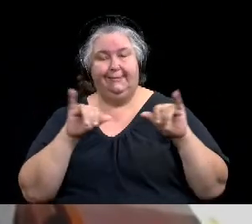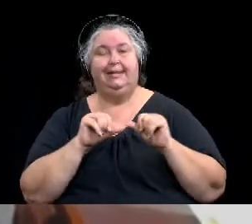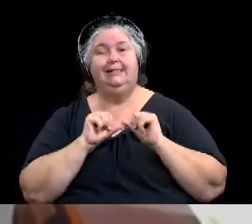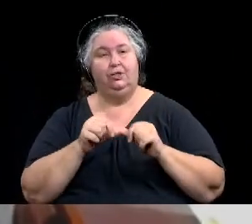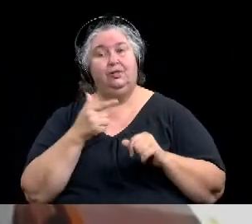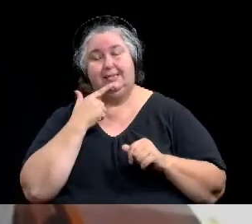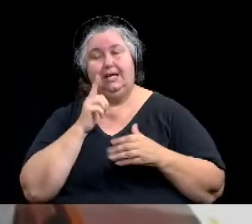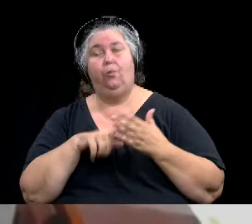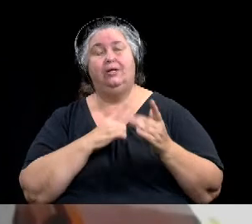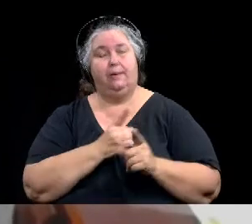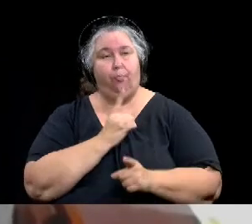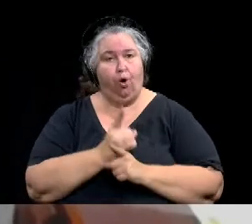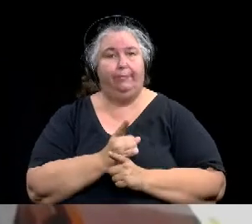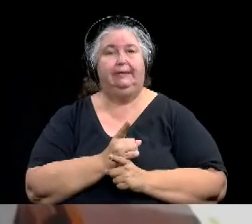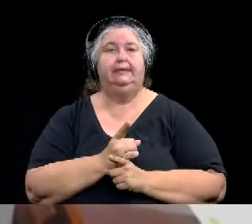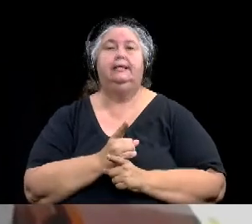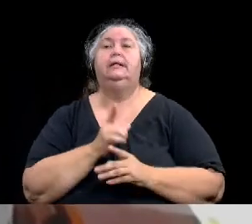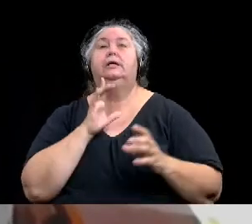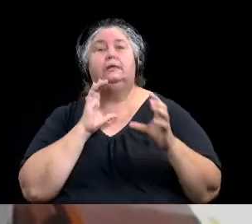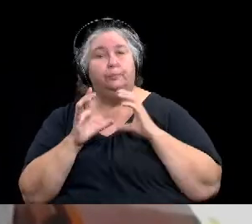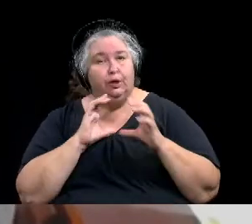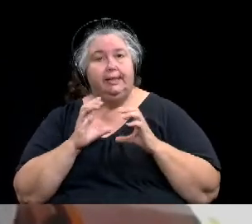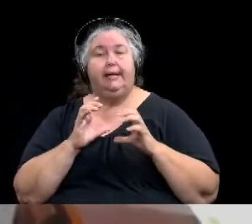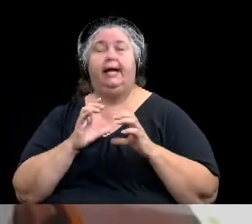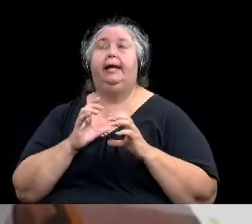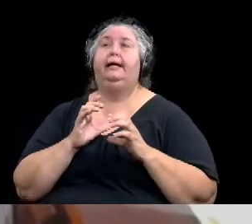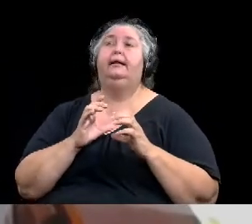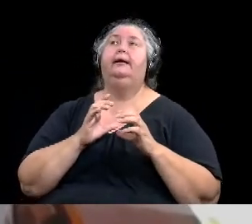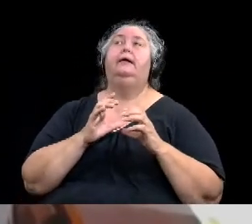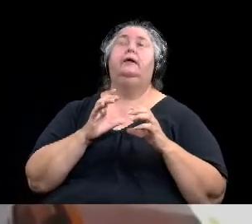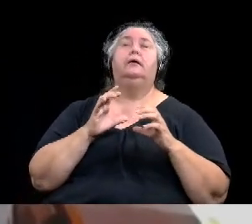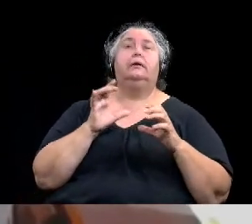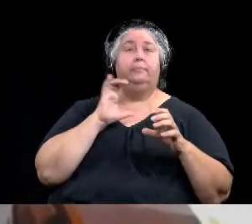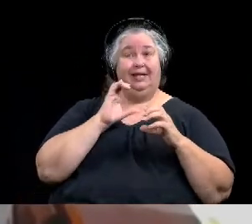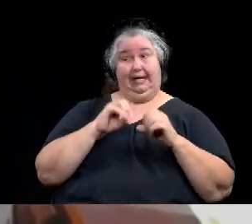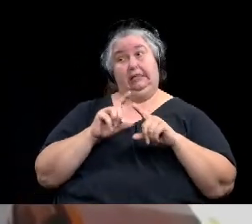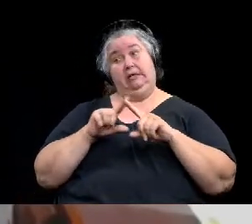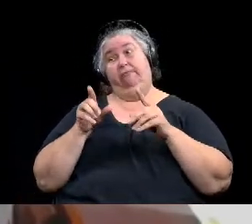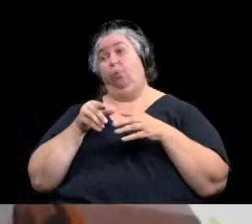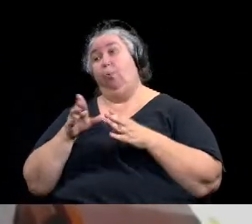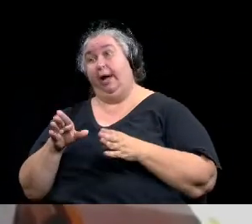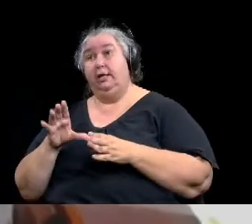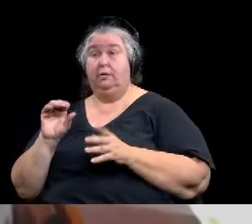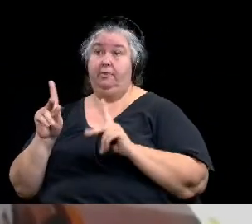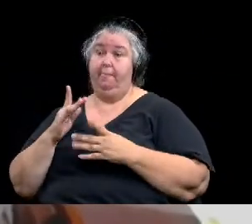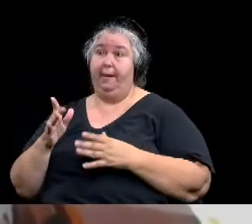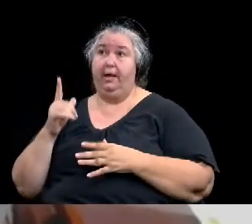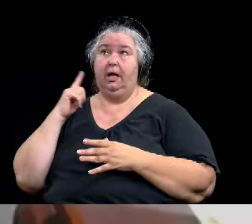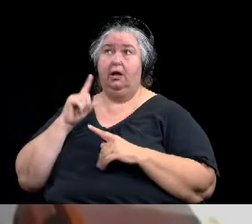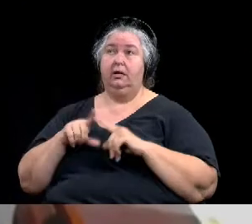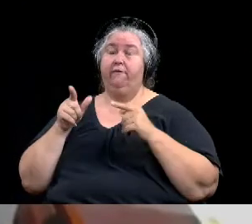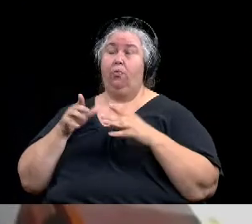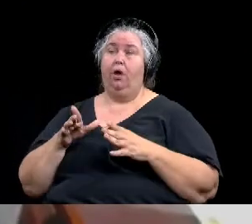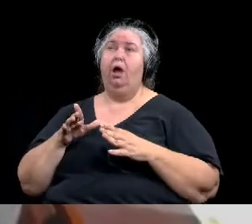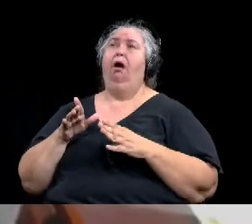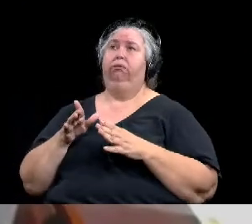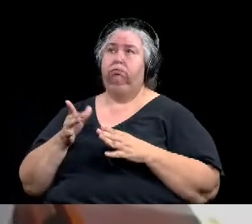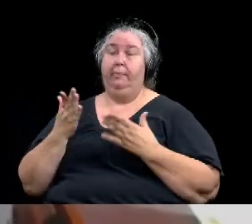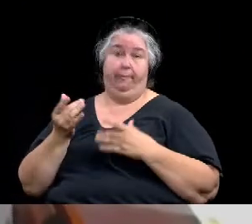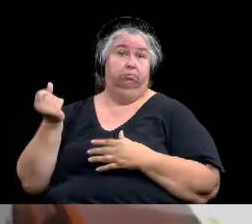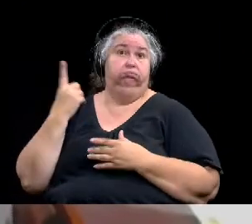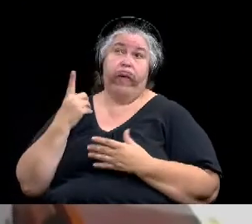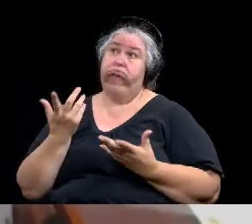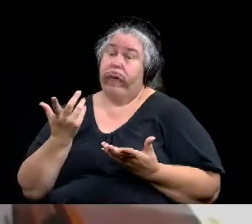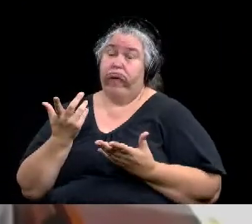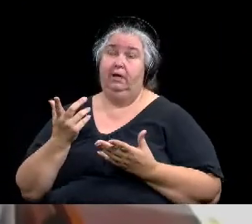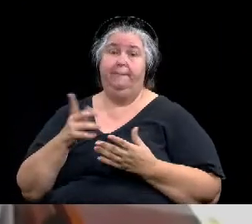is appropriate, to communicate in a different ways so that people may hear it differently, and to keep the